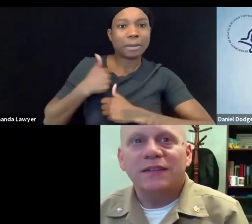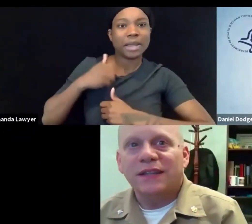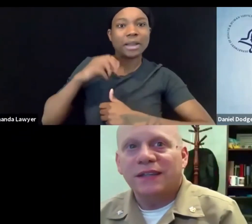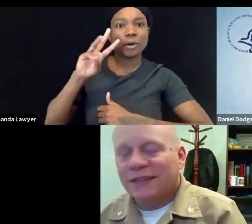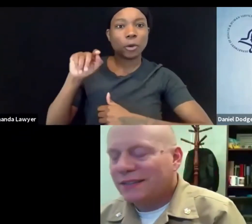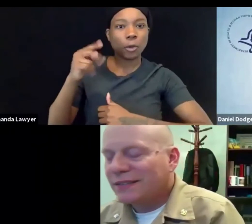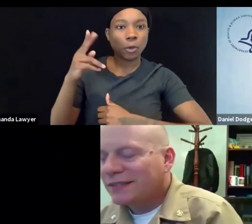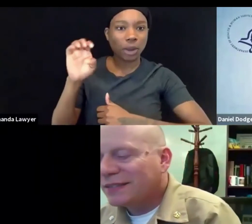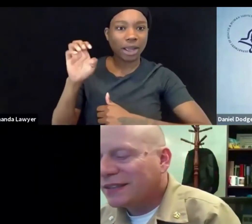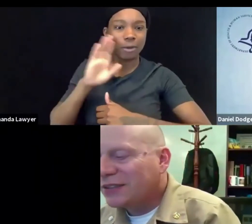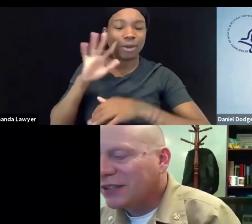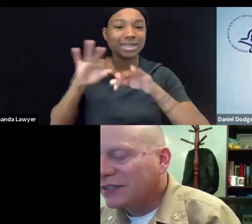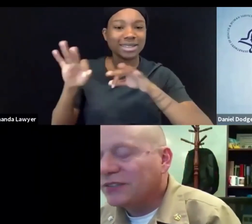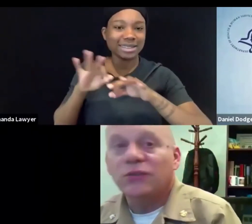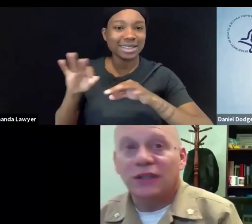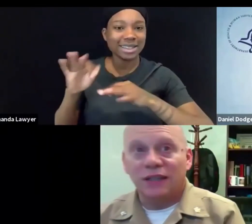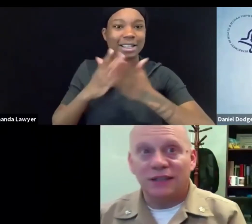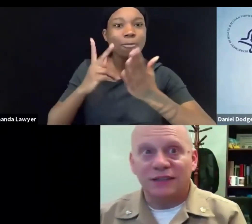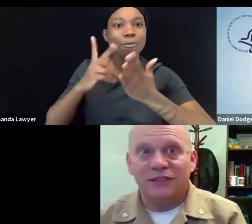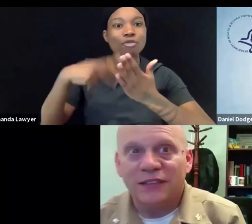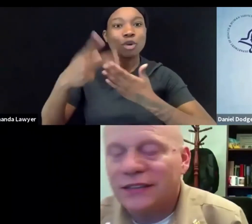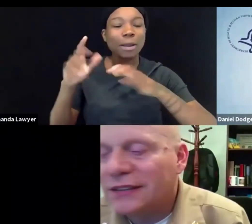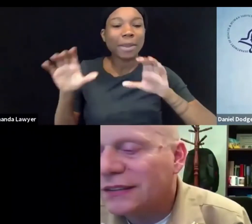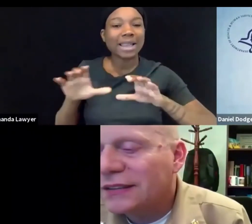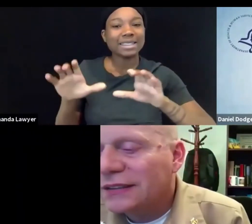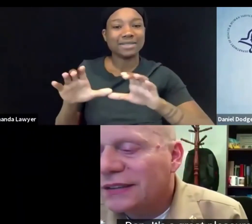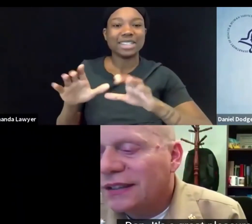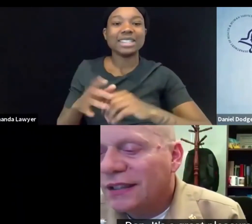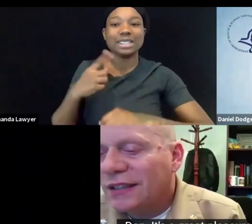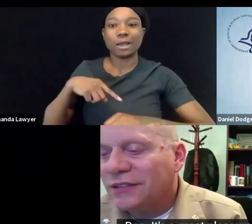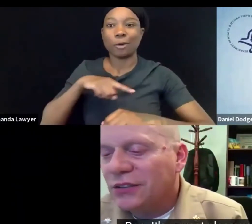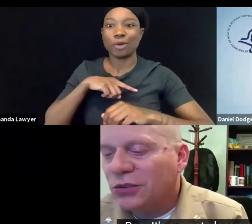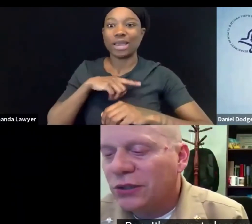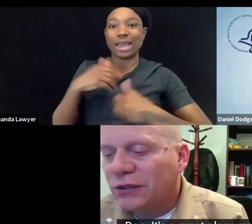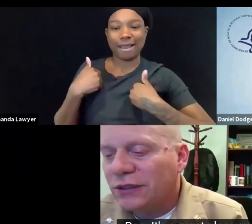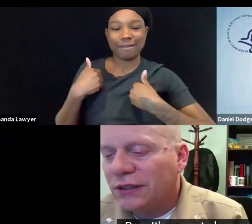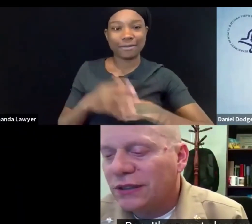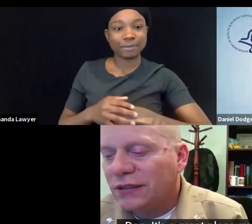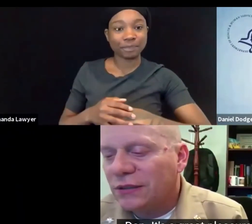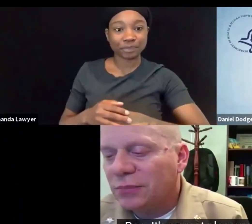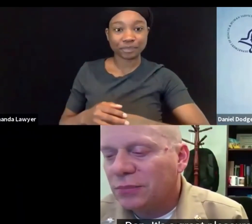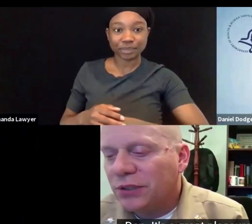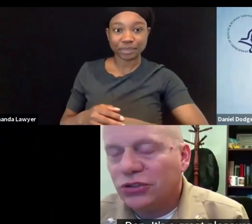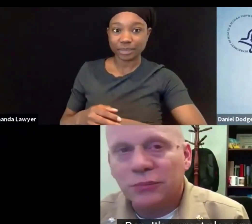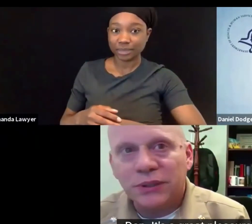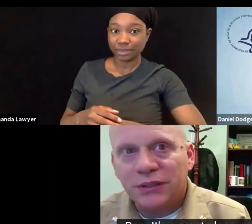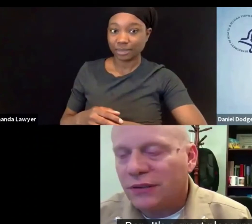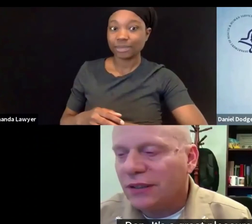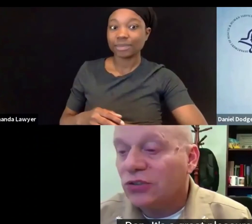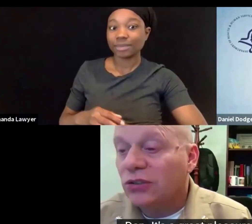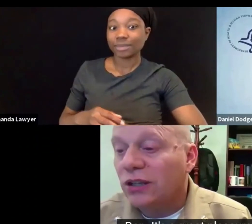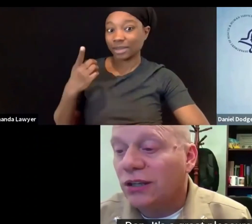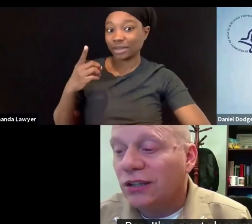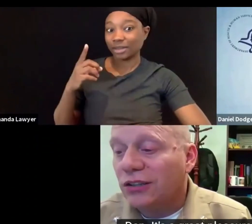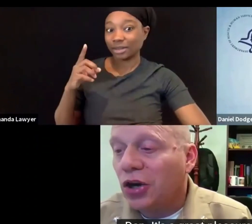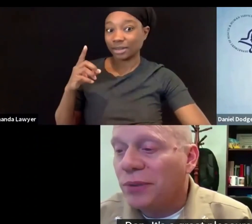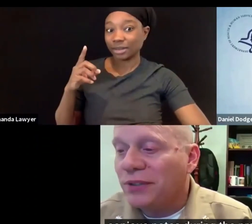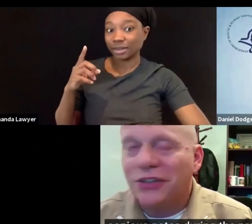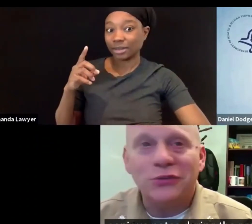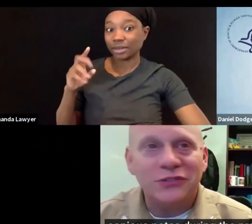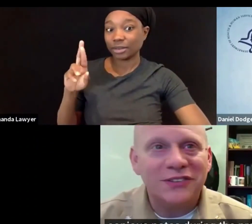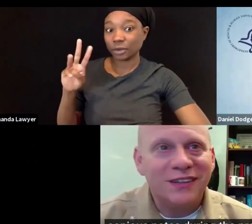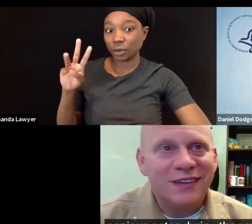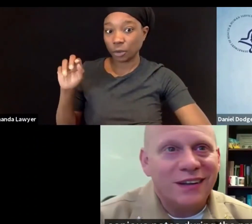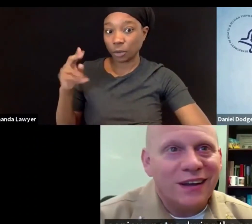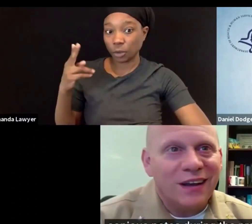Great, thank you, Dan. So it's a great pleasure to be here. I took